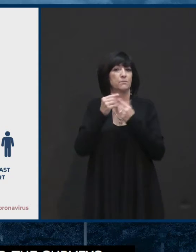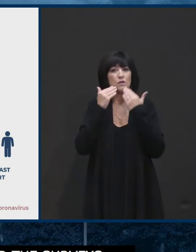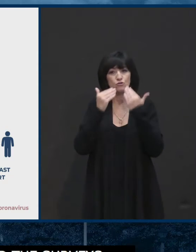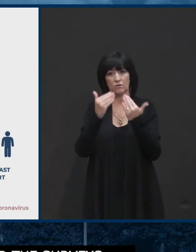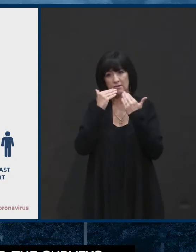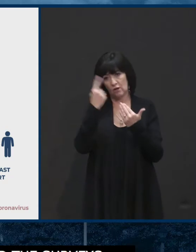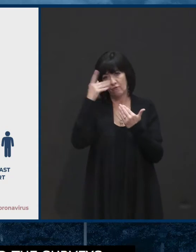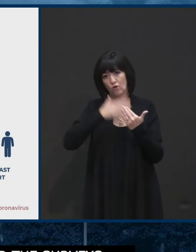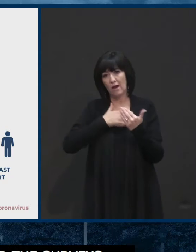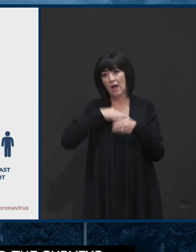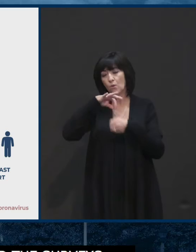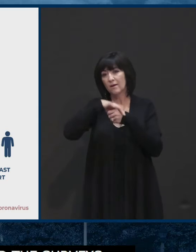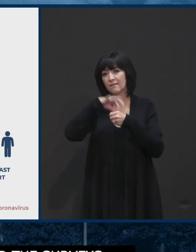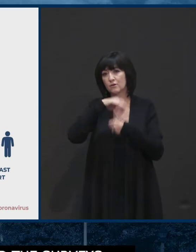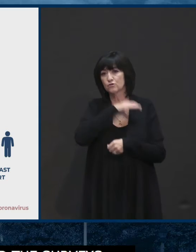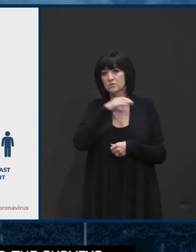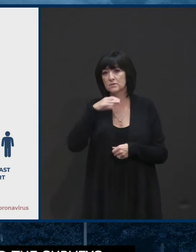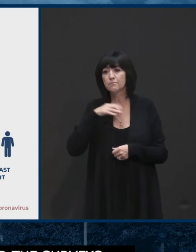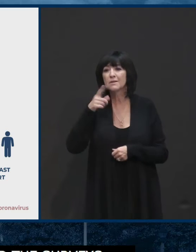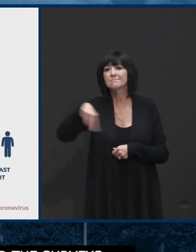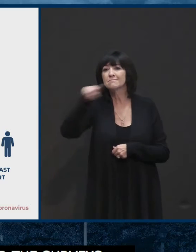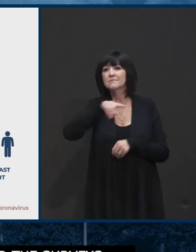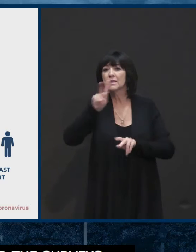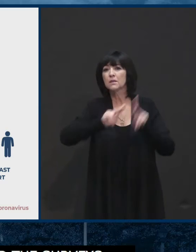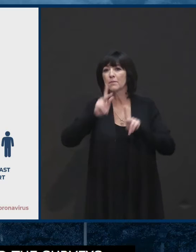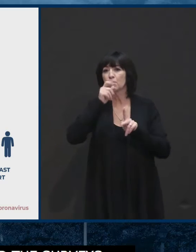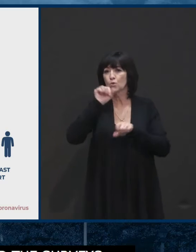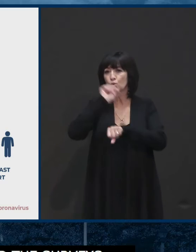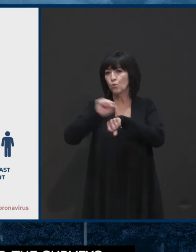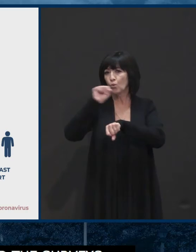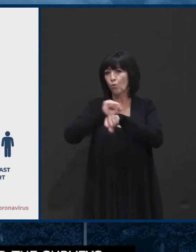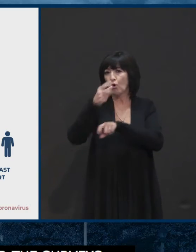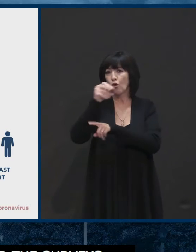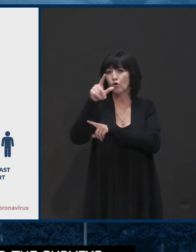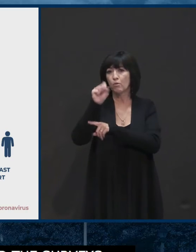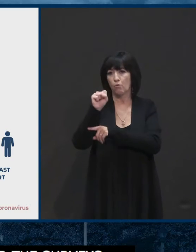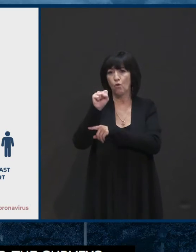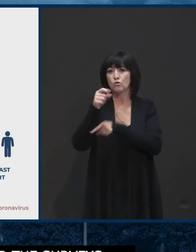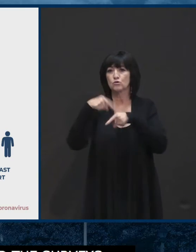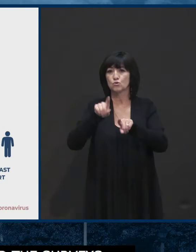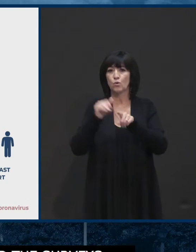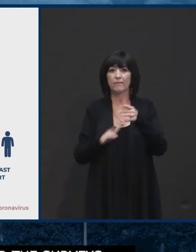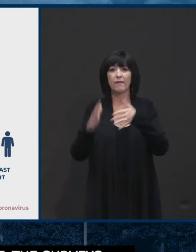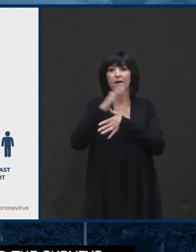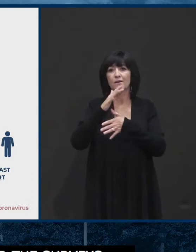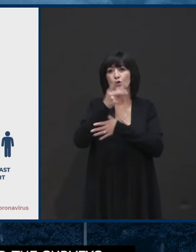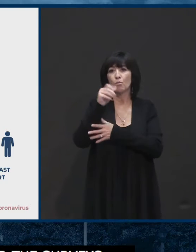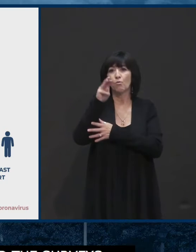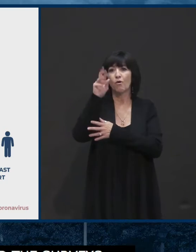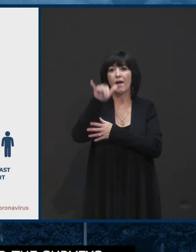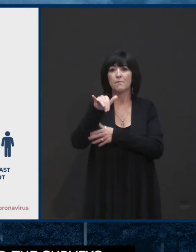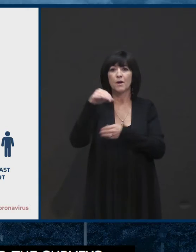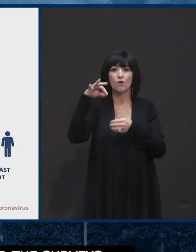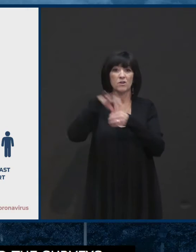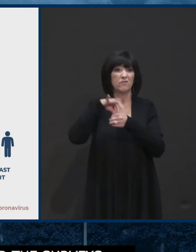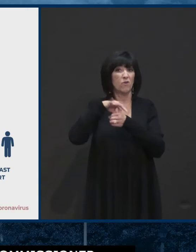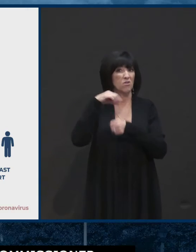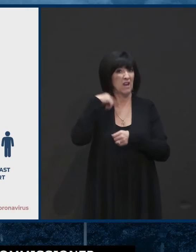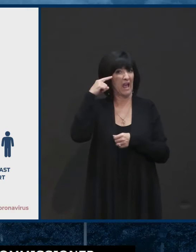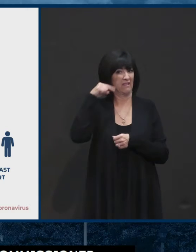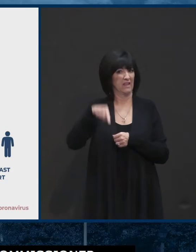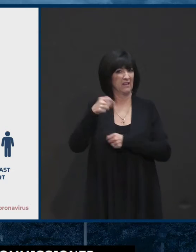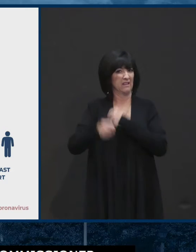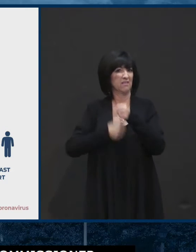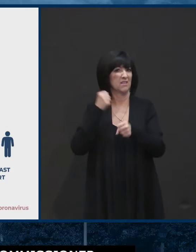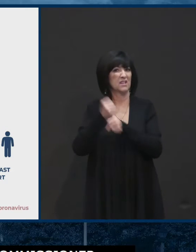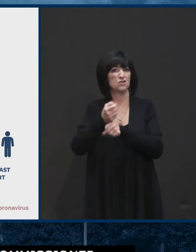workers who worked the polls during the primary. I think it was the largest turnout on a primary that in the history